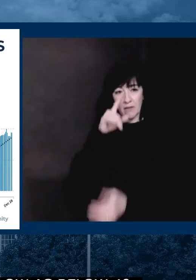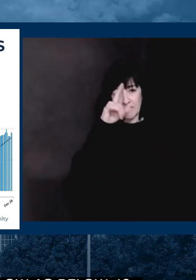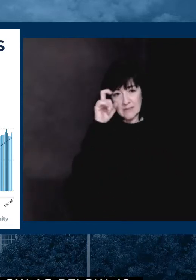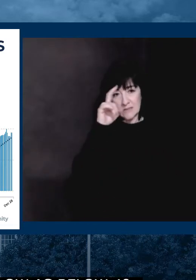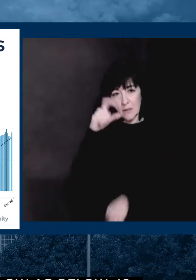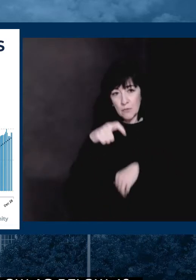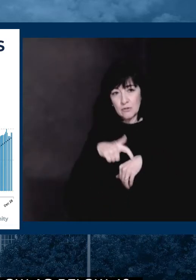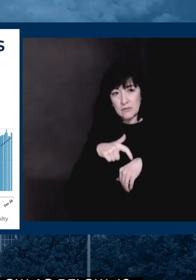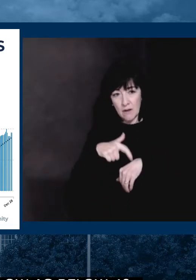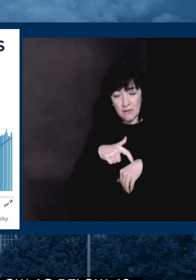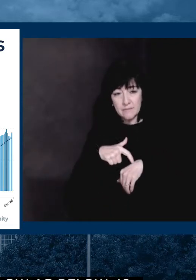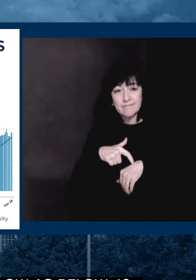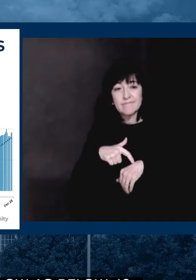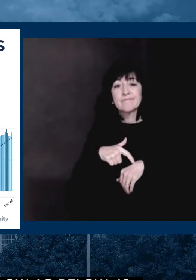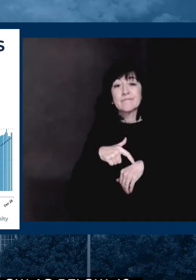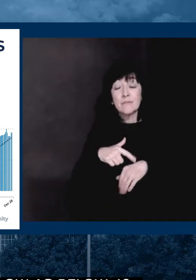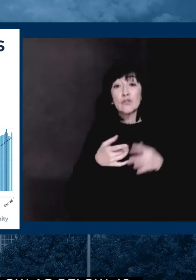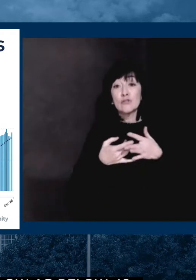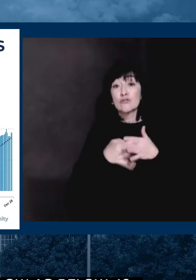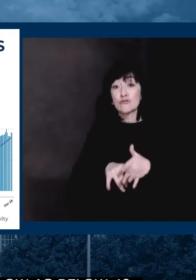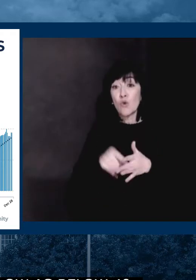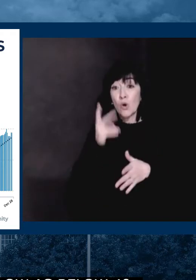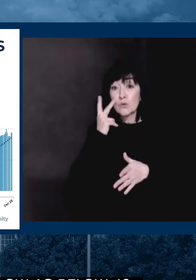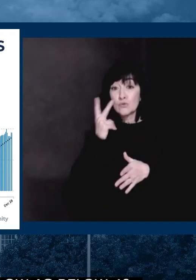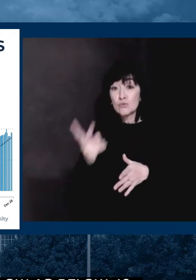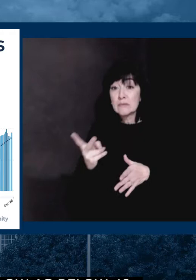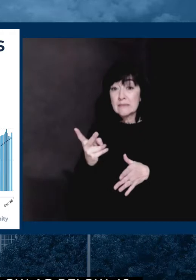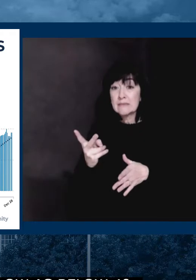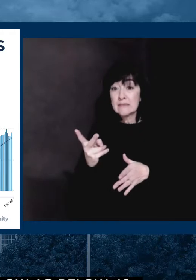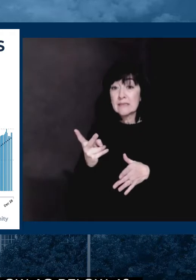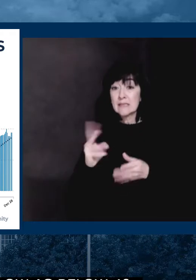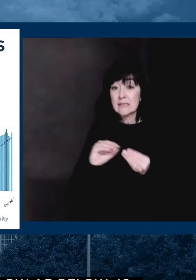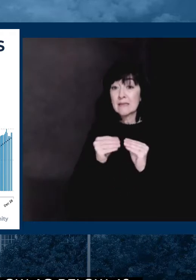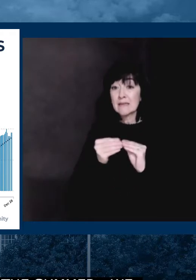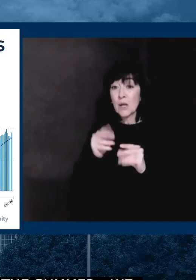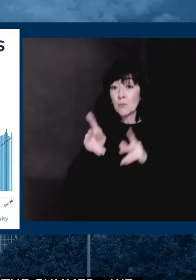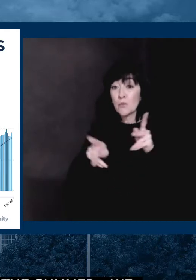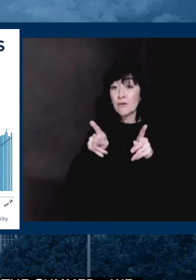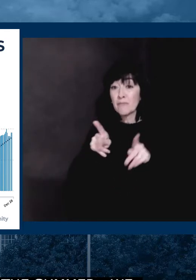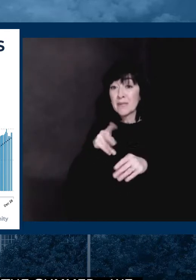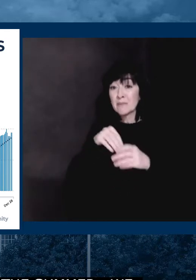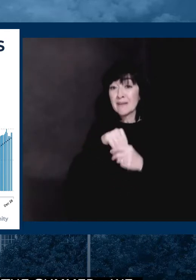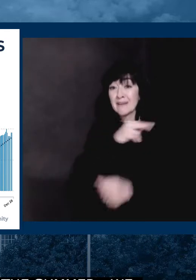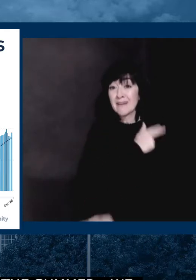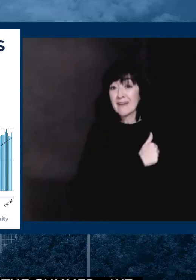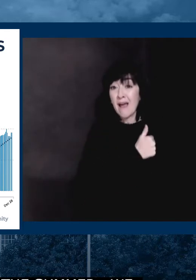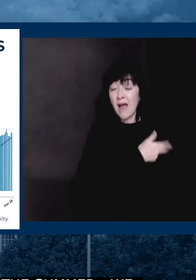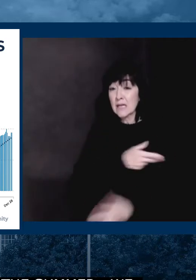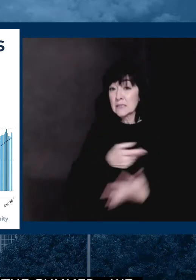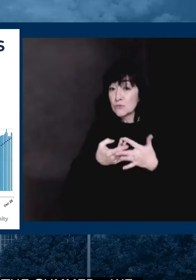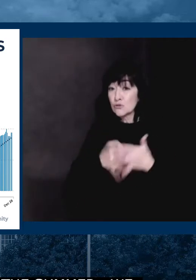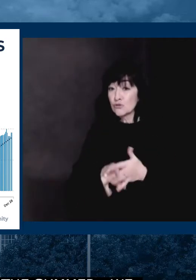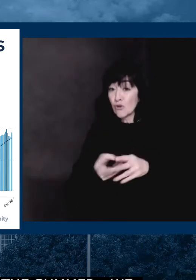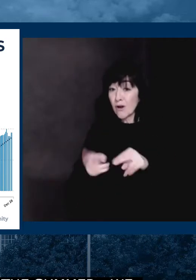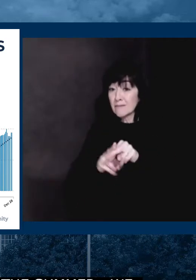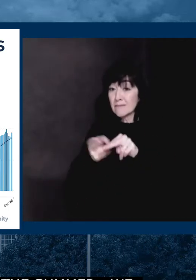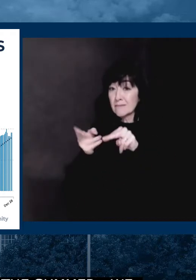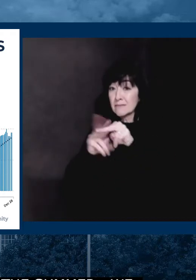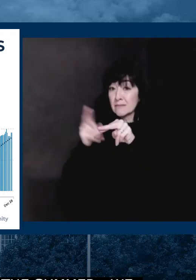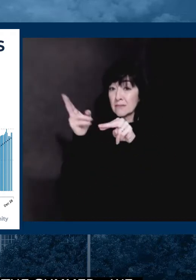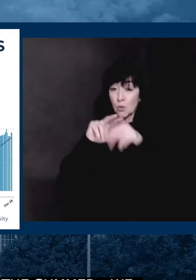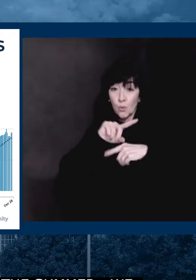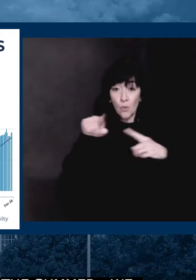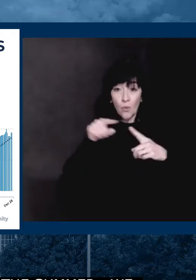started trending up in early October and then again accelerating after Halloween, and then